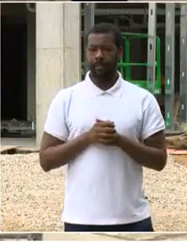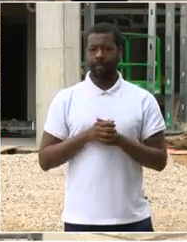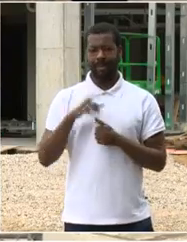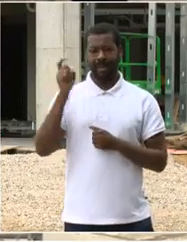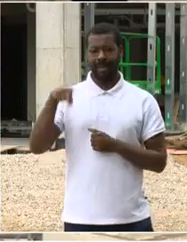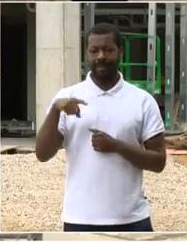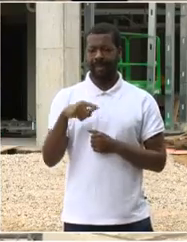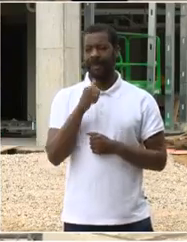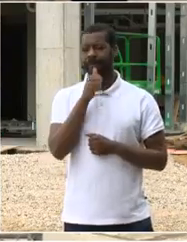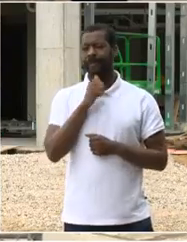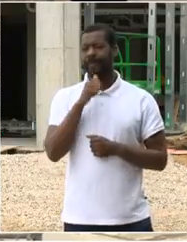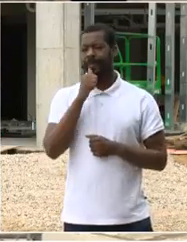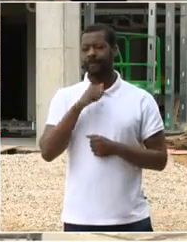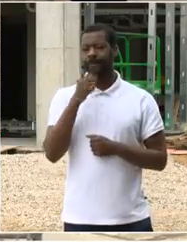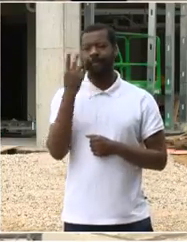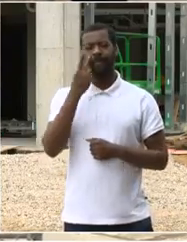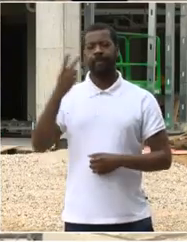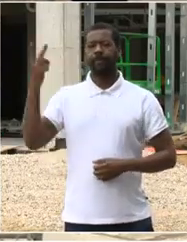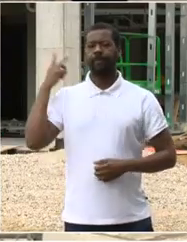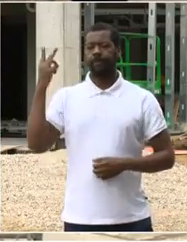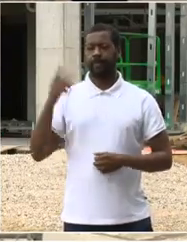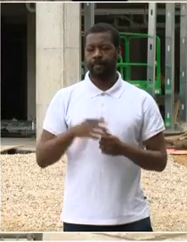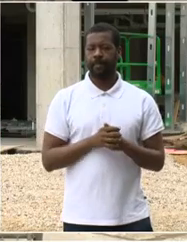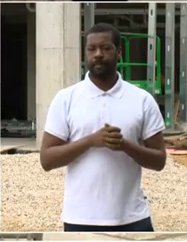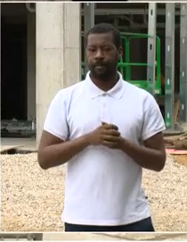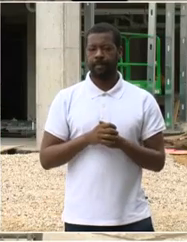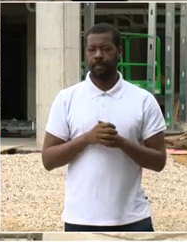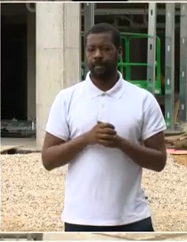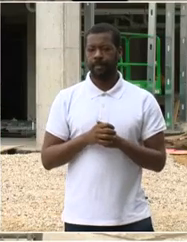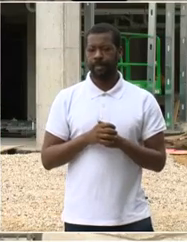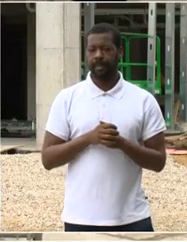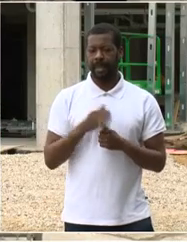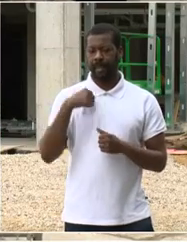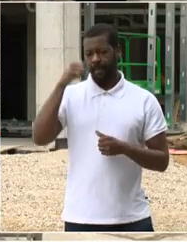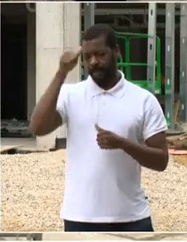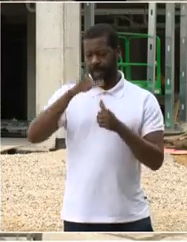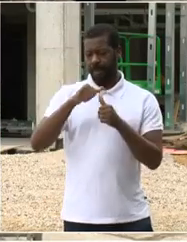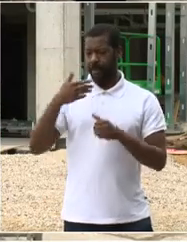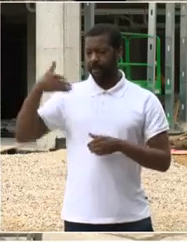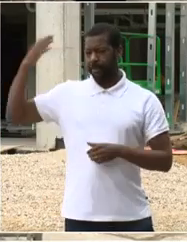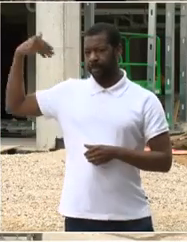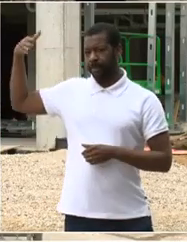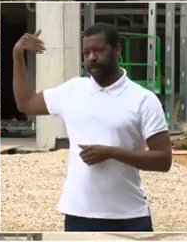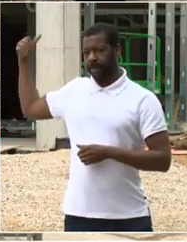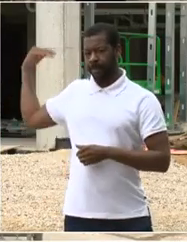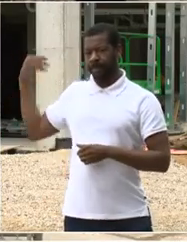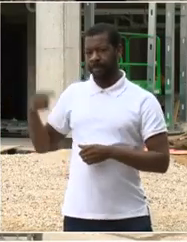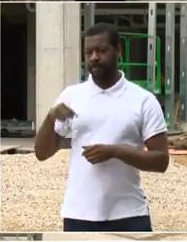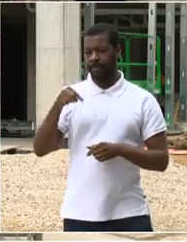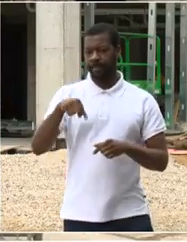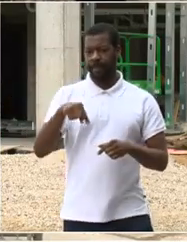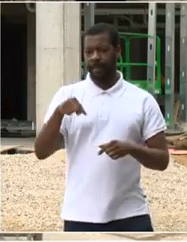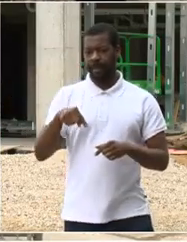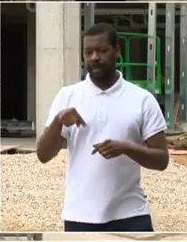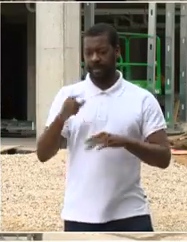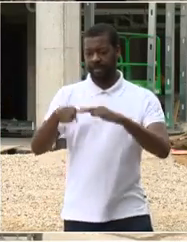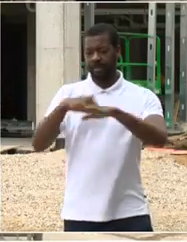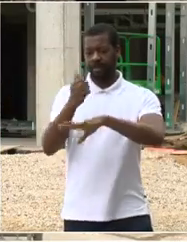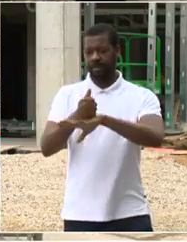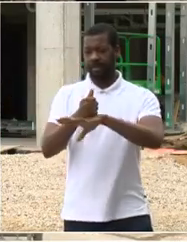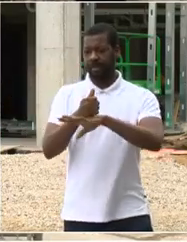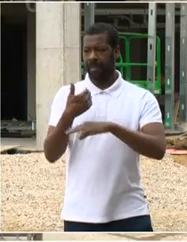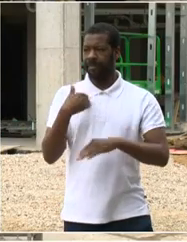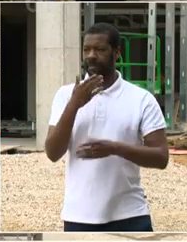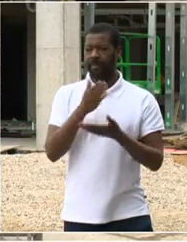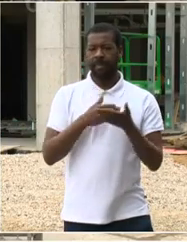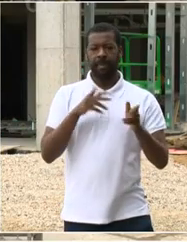endure a little reminiscing. I go a long way back with this parcel. There are probably some